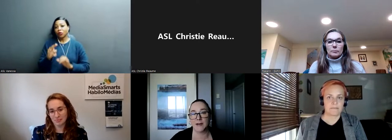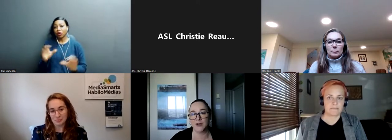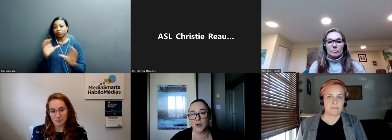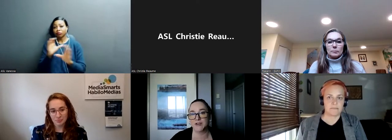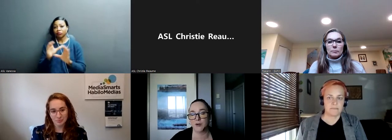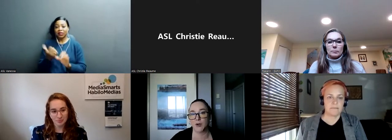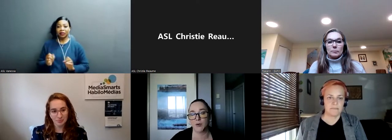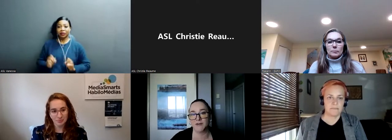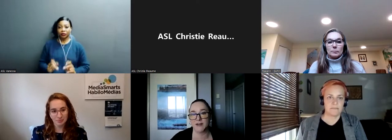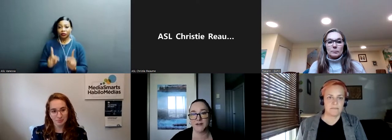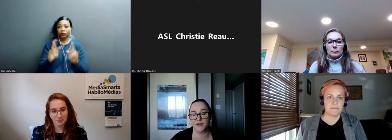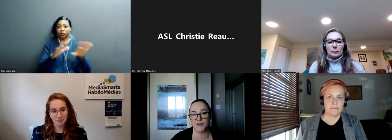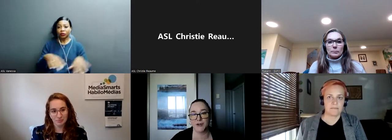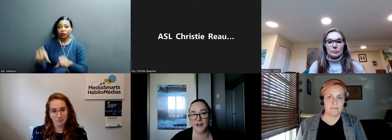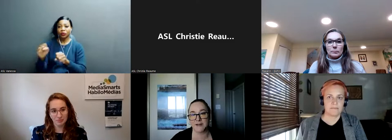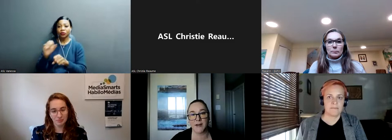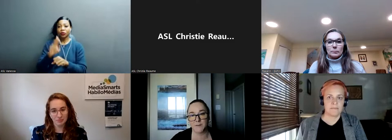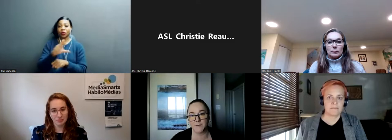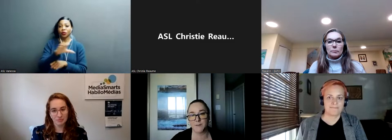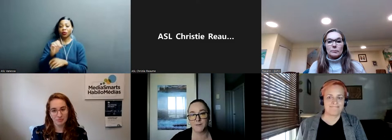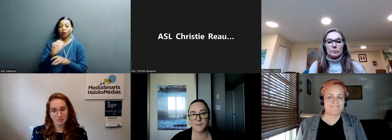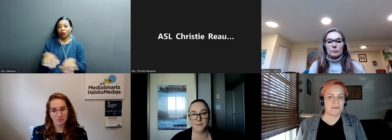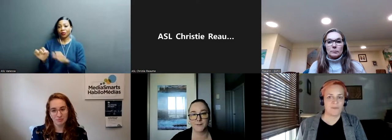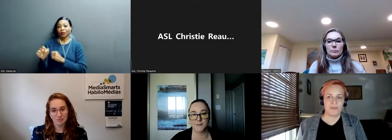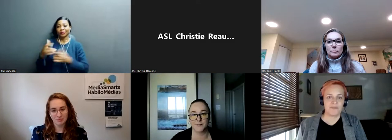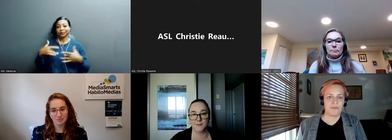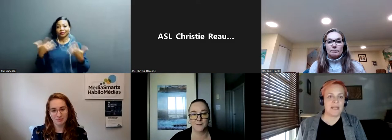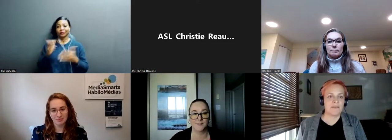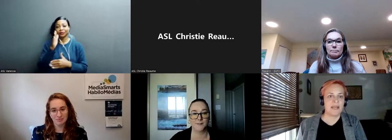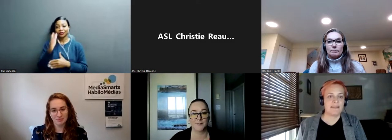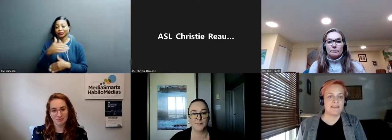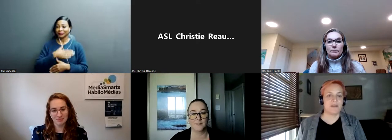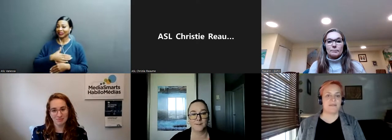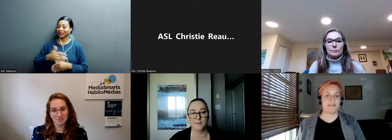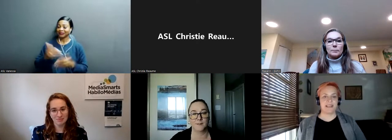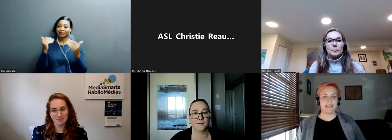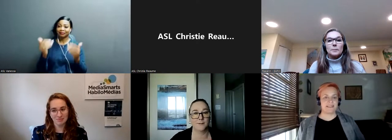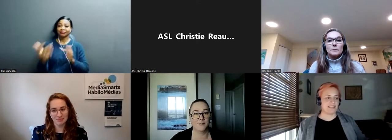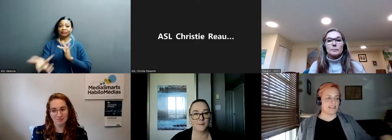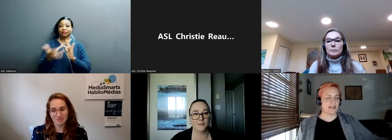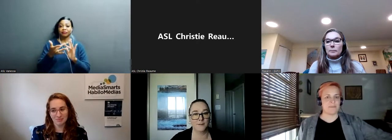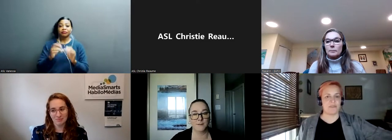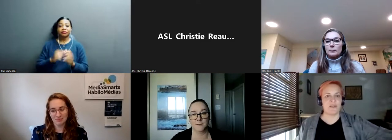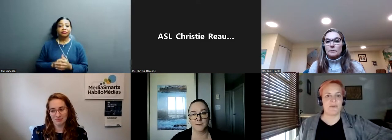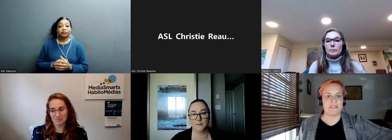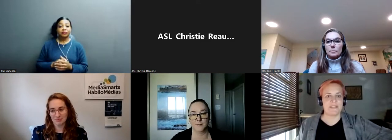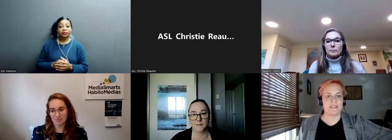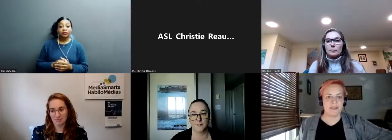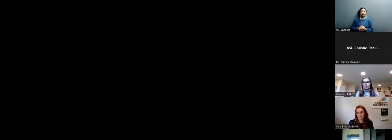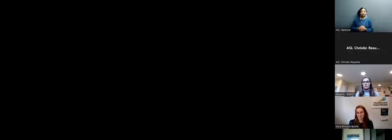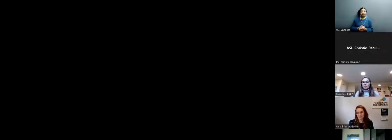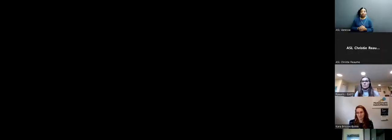uh, to host or co-host events in the future, don't hesitate. Wonderful. And Ryan, I think you have a slide that, um, shows